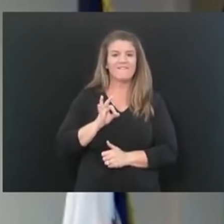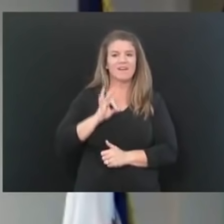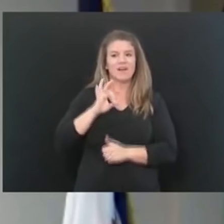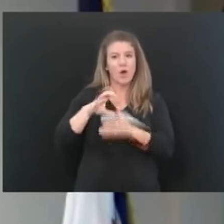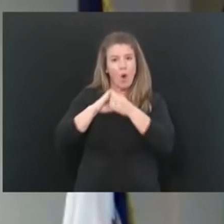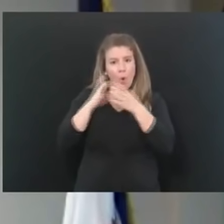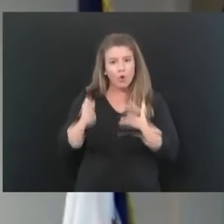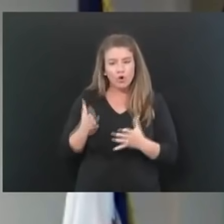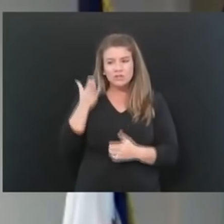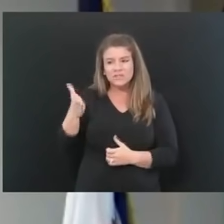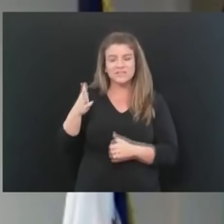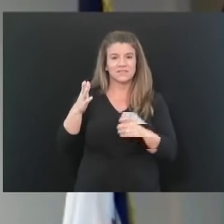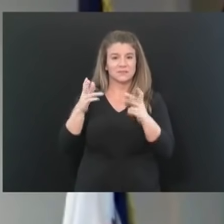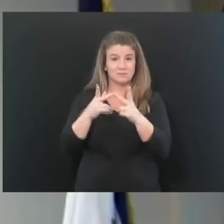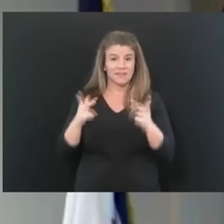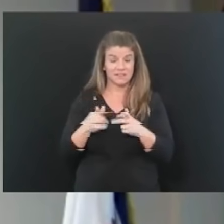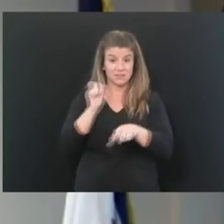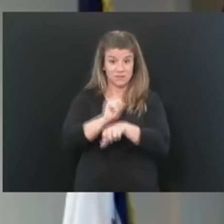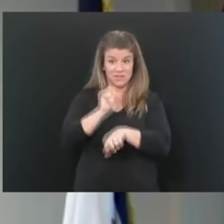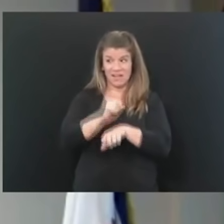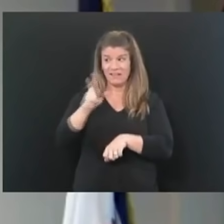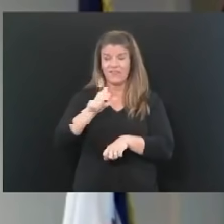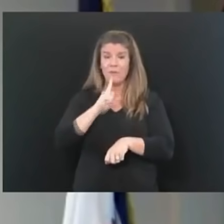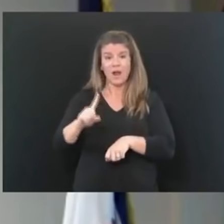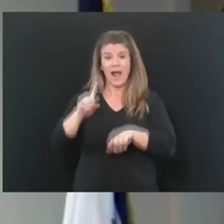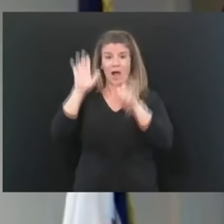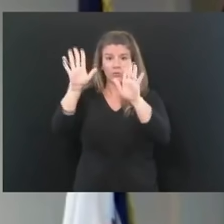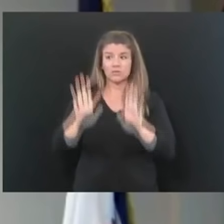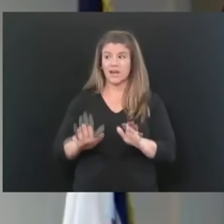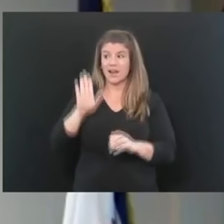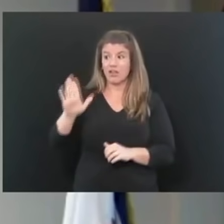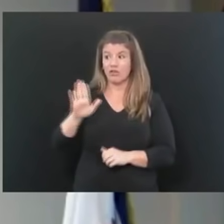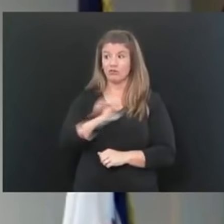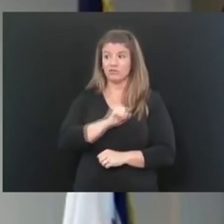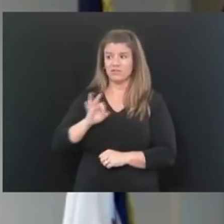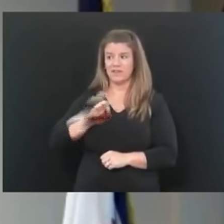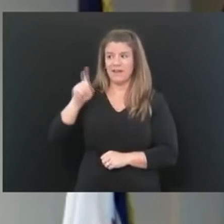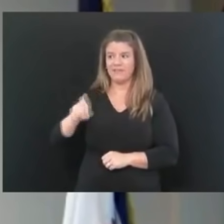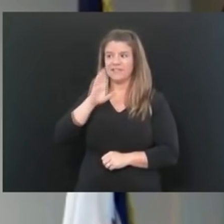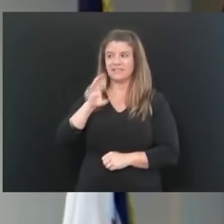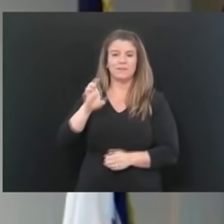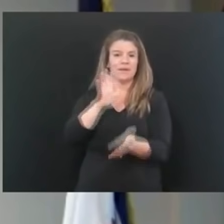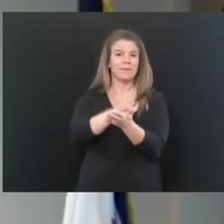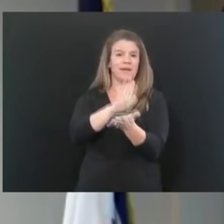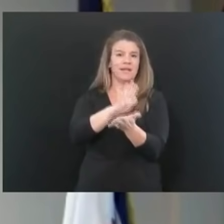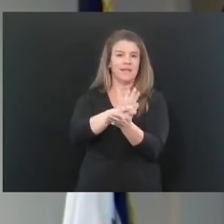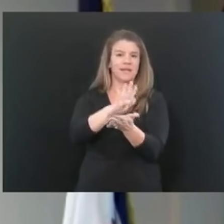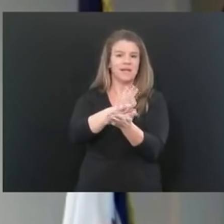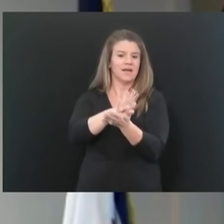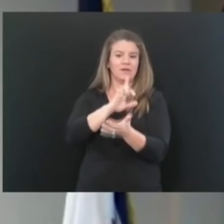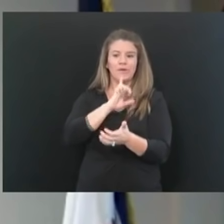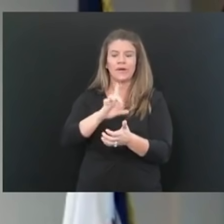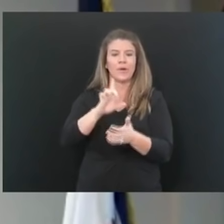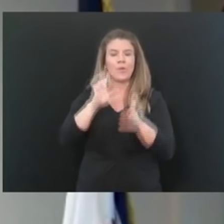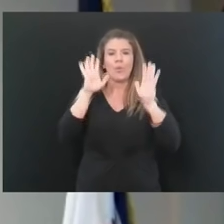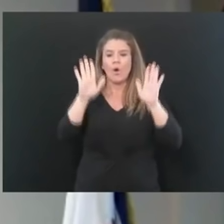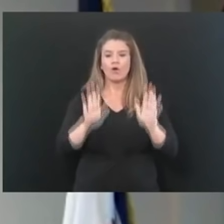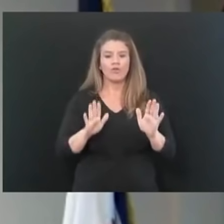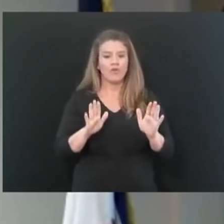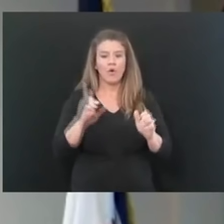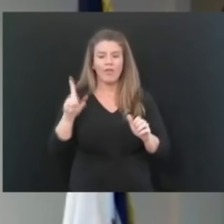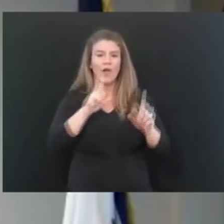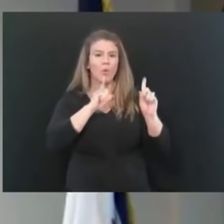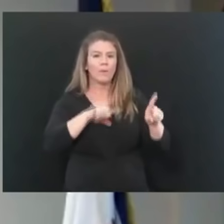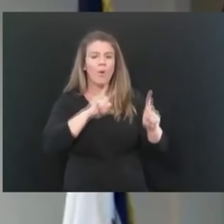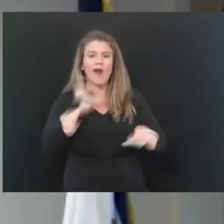these facilities have been outstanding, and the staff should be commended. They're just terrific in terms of going into those buildings every day and taking